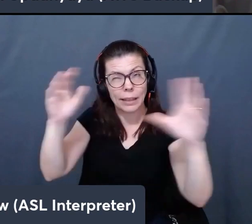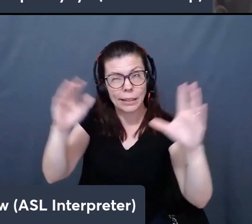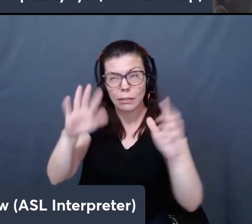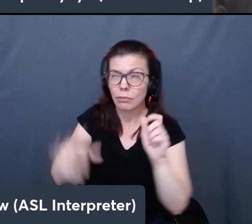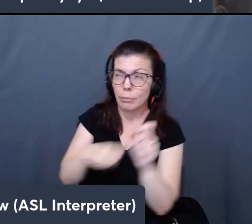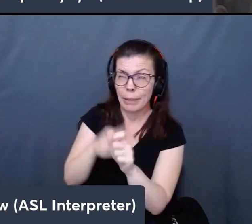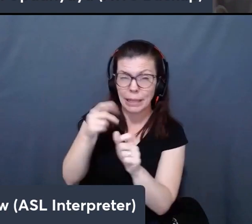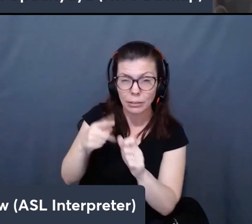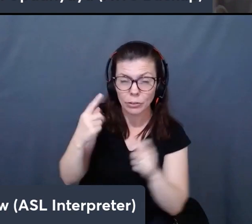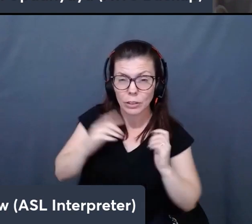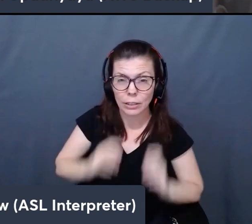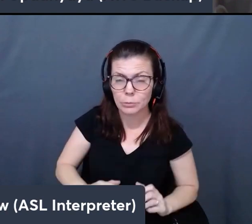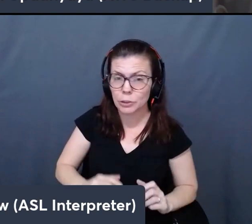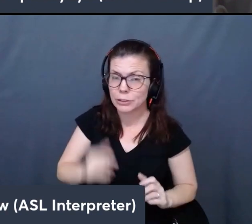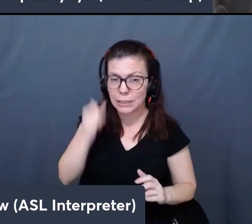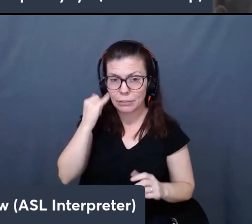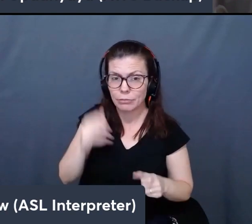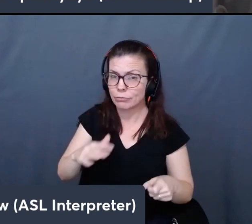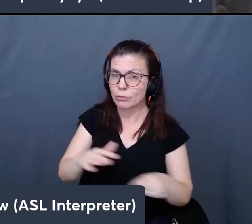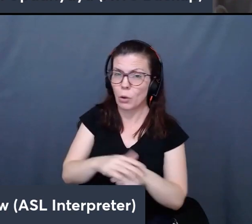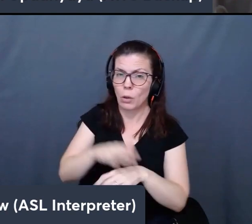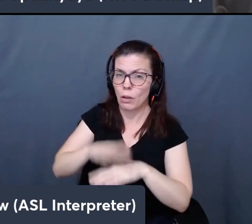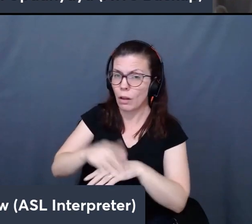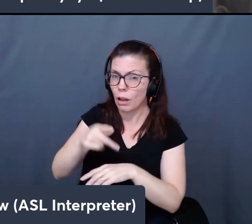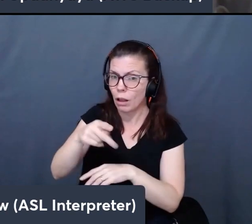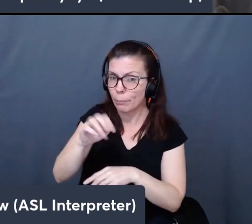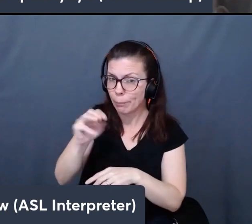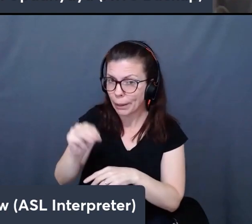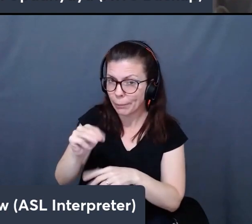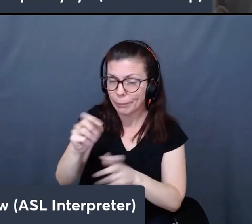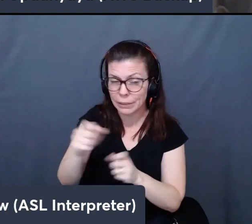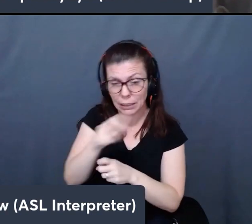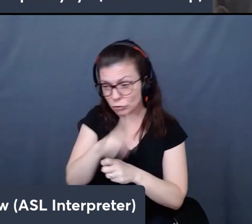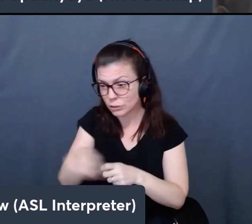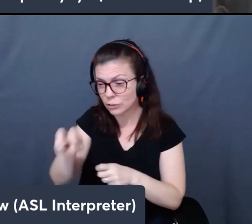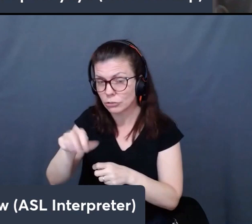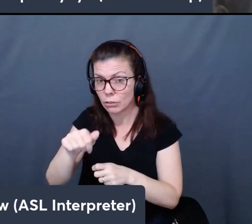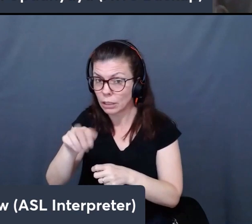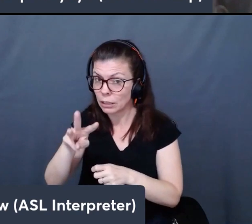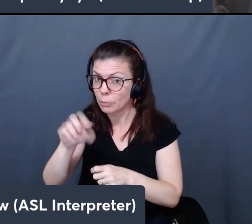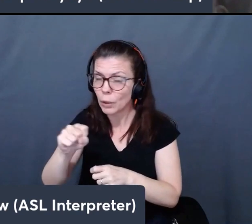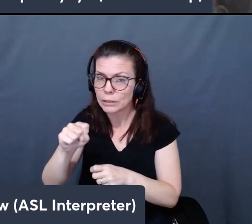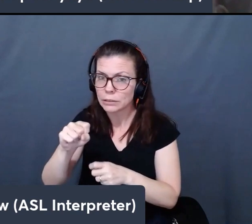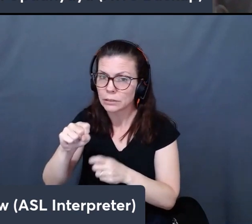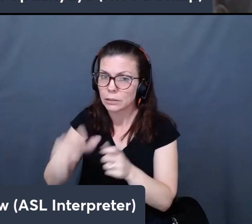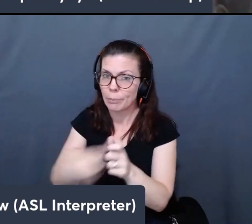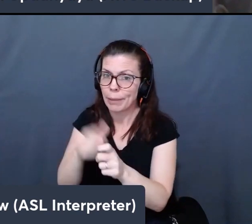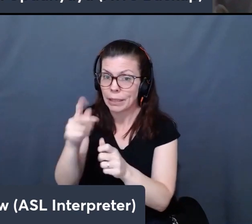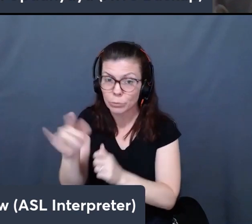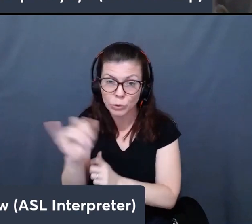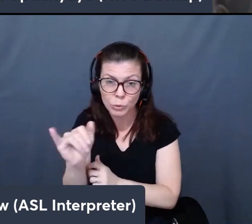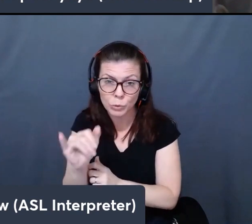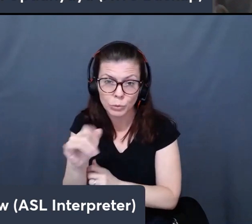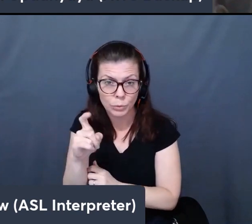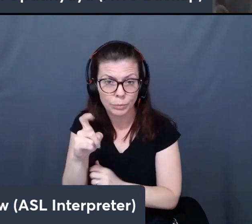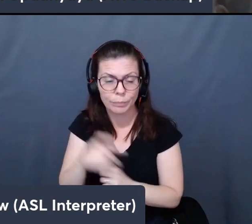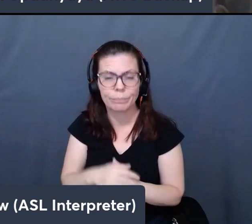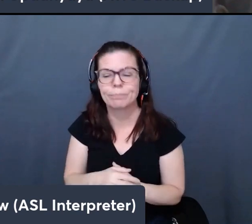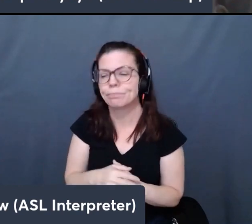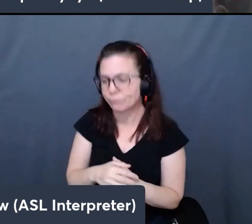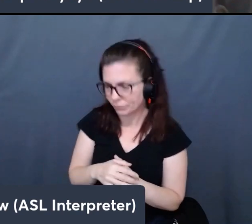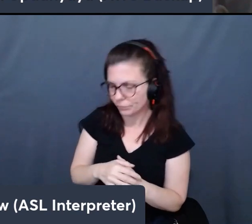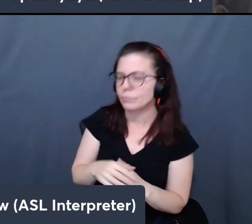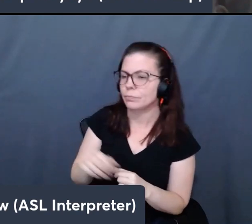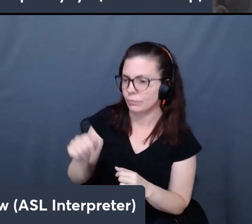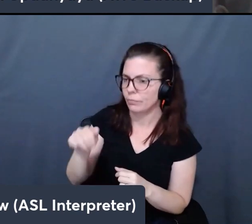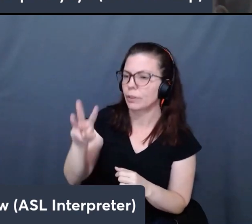are totally on-prem? Can they also transition to AWS backup as well? Yeah, AWS Backup